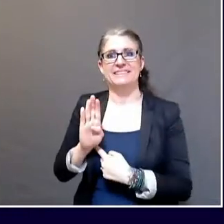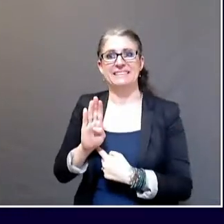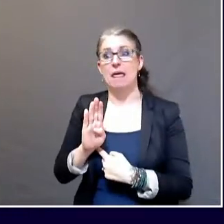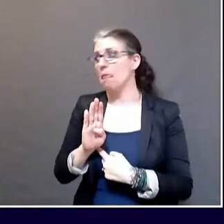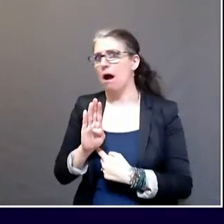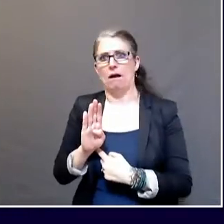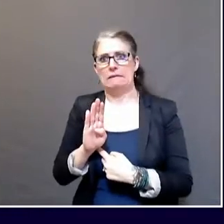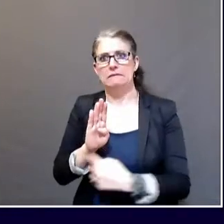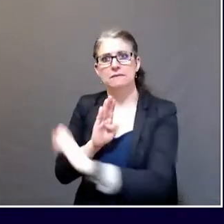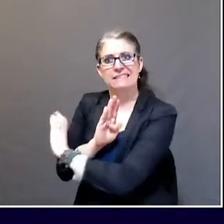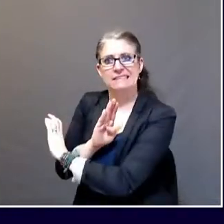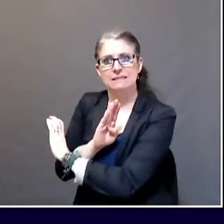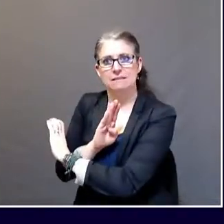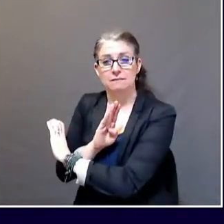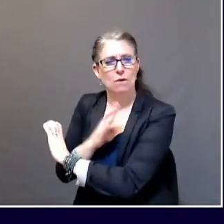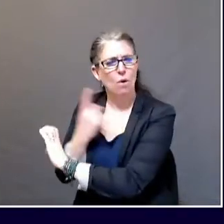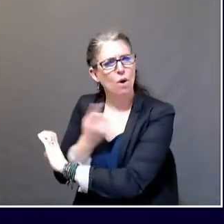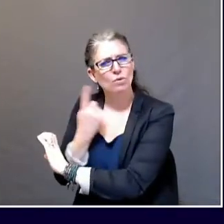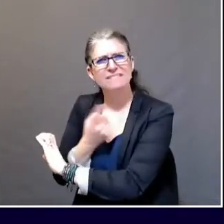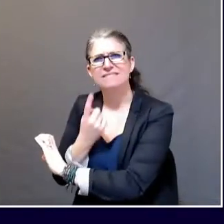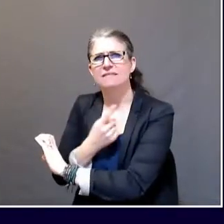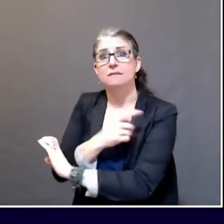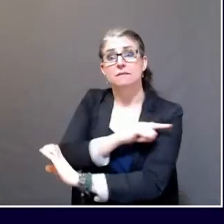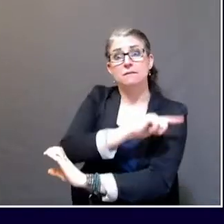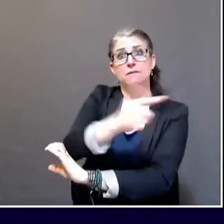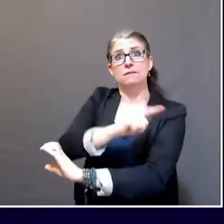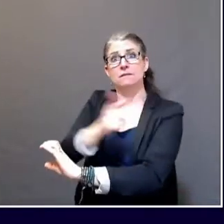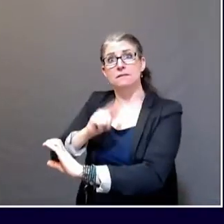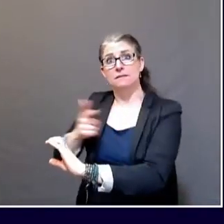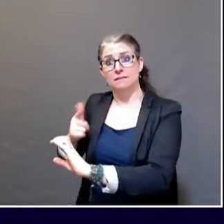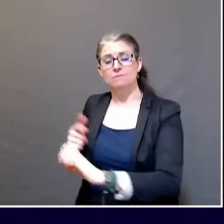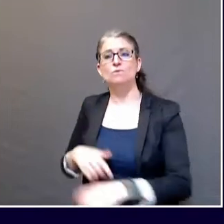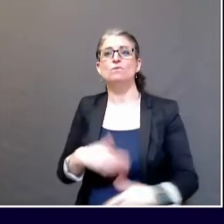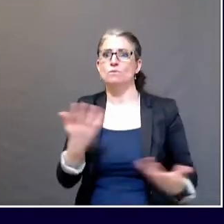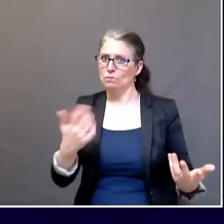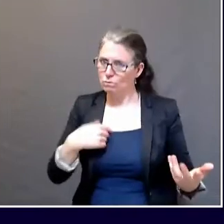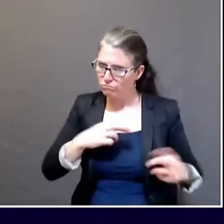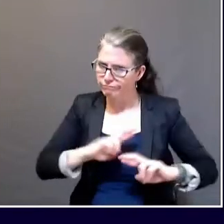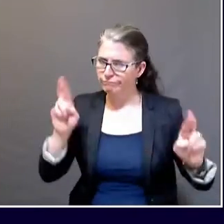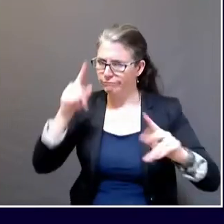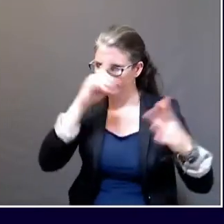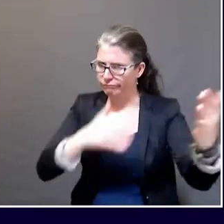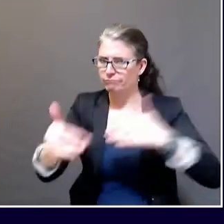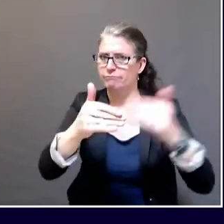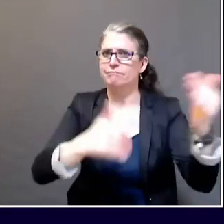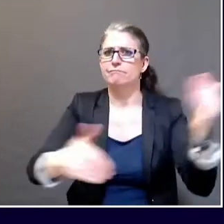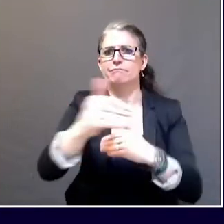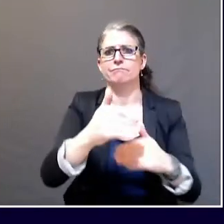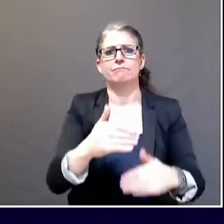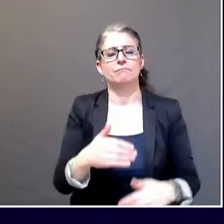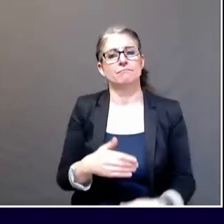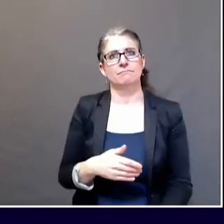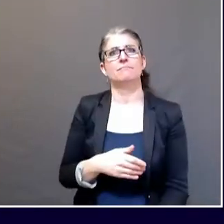folks think that there might be multiple processes going on, and that's because in the midst of an emergency, I don't want things to drop.